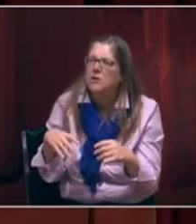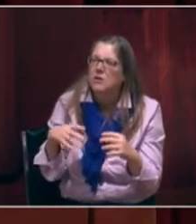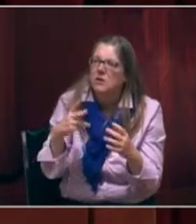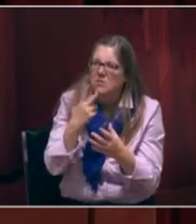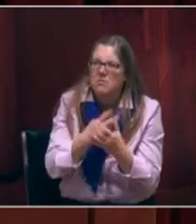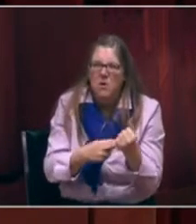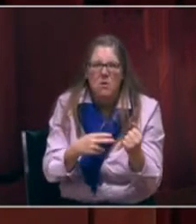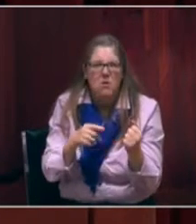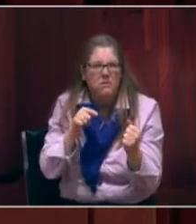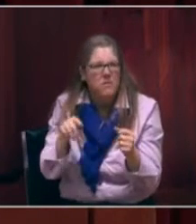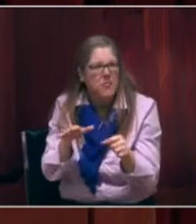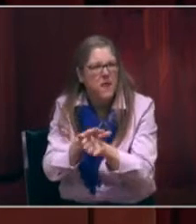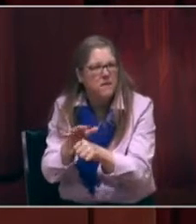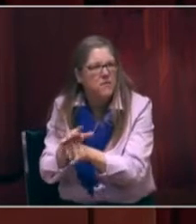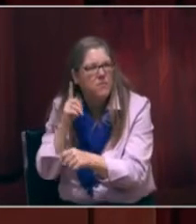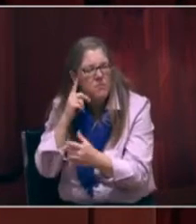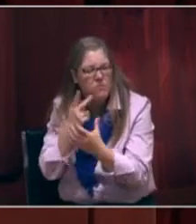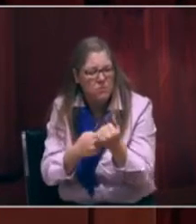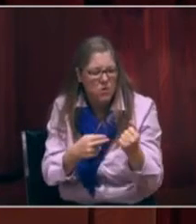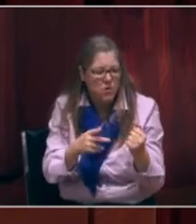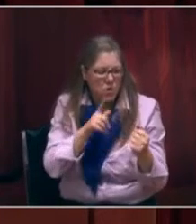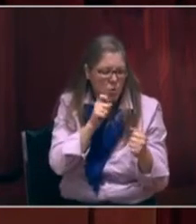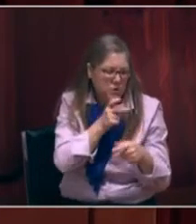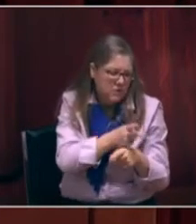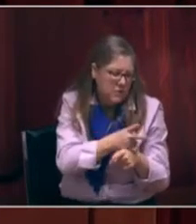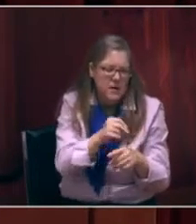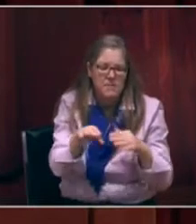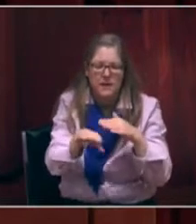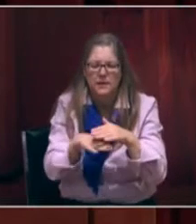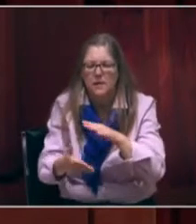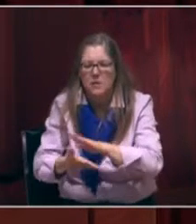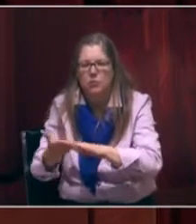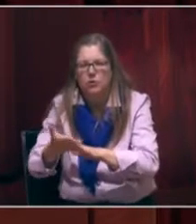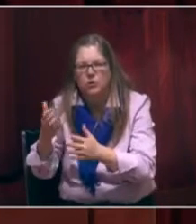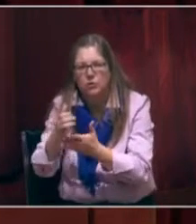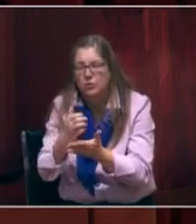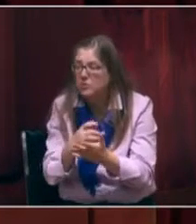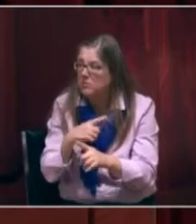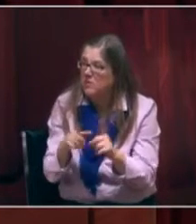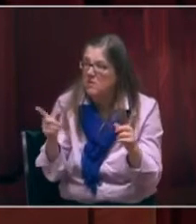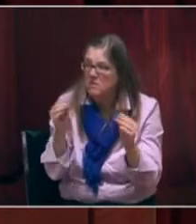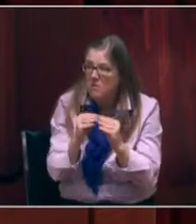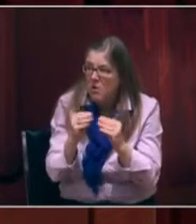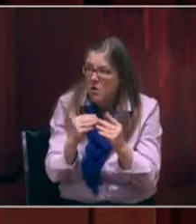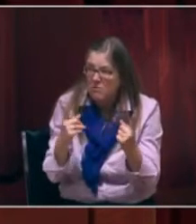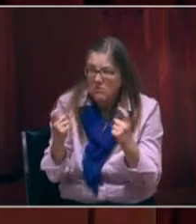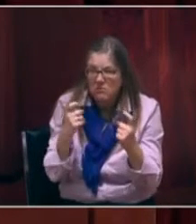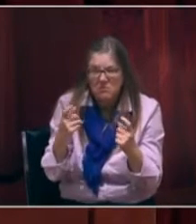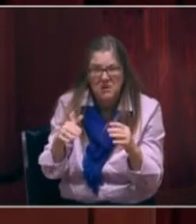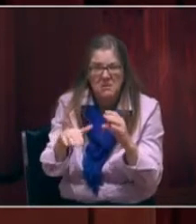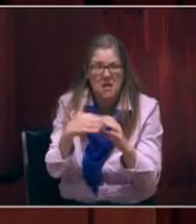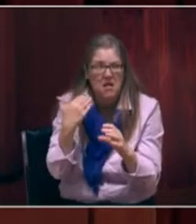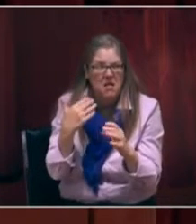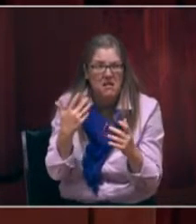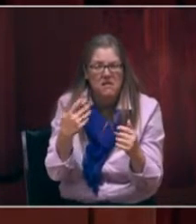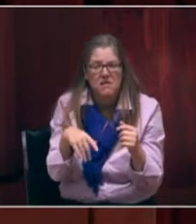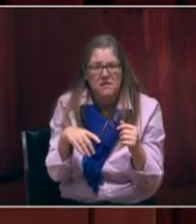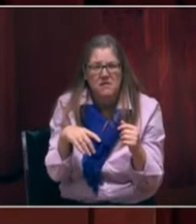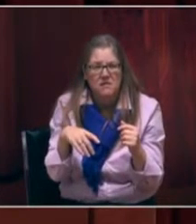detail for like a custodian and the basic records operations course. But if you have more detailed questions on that, you can just email me at